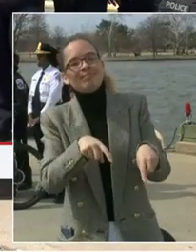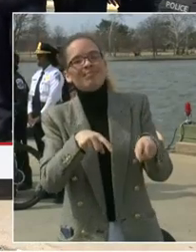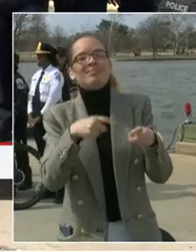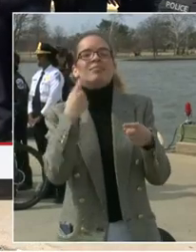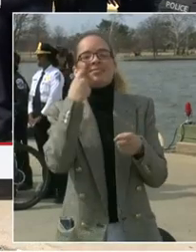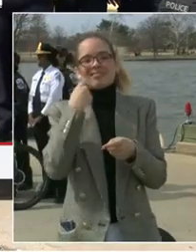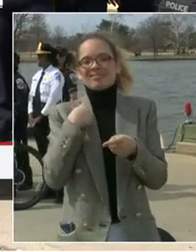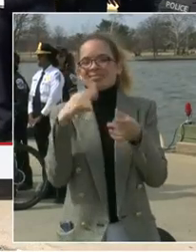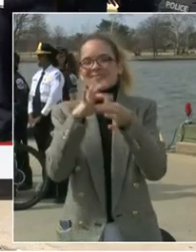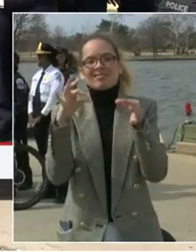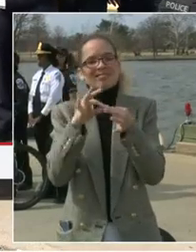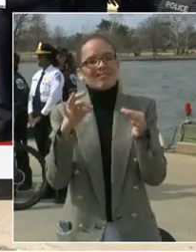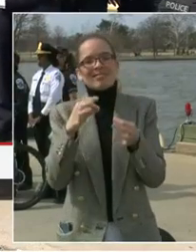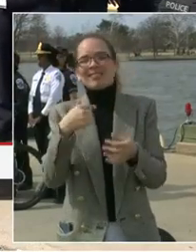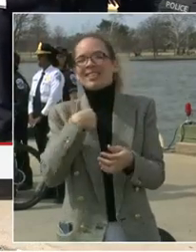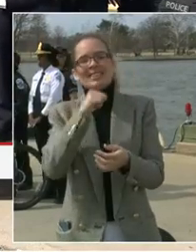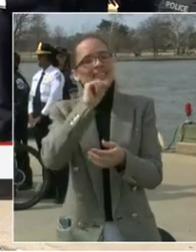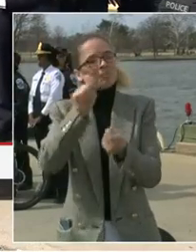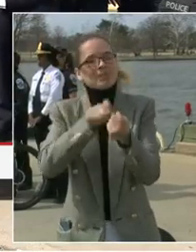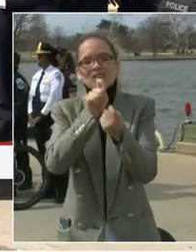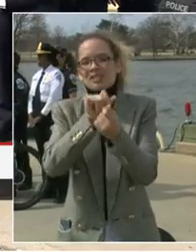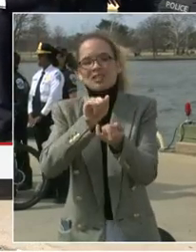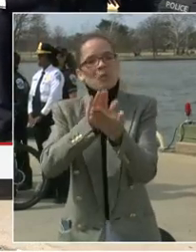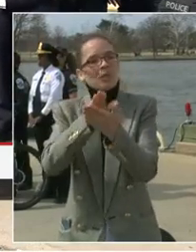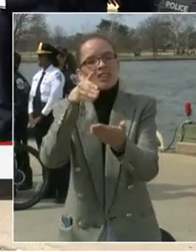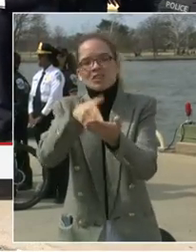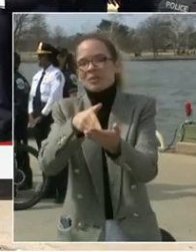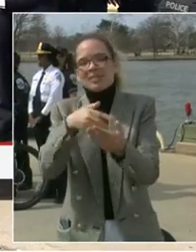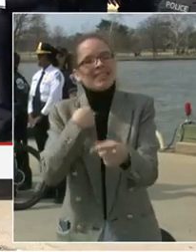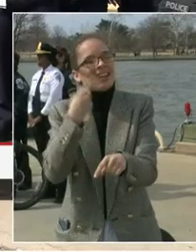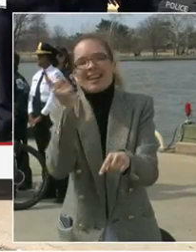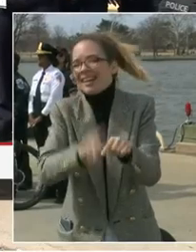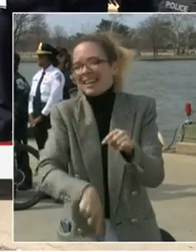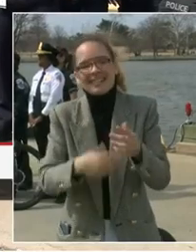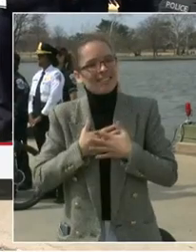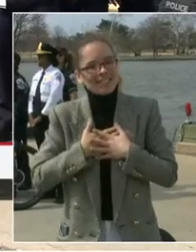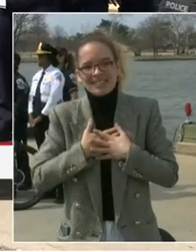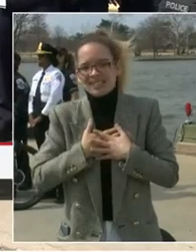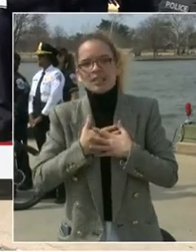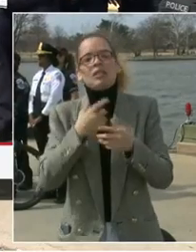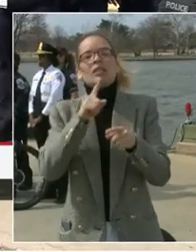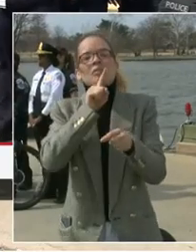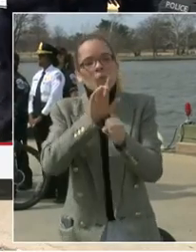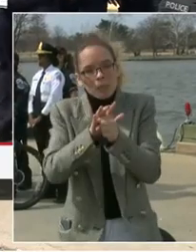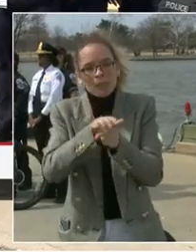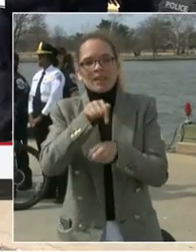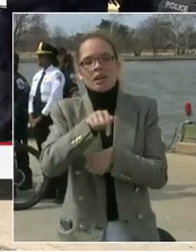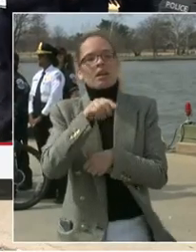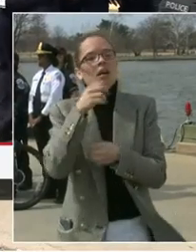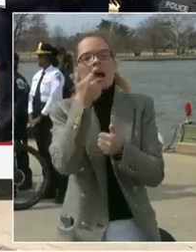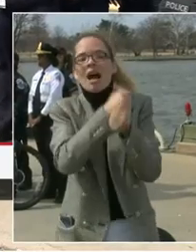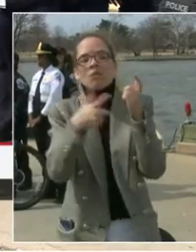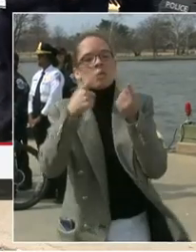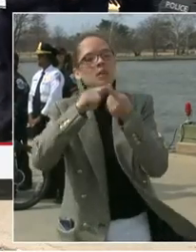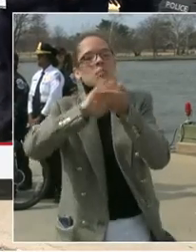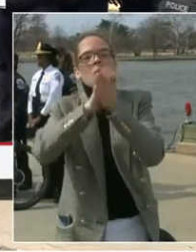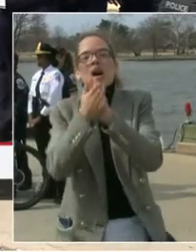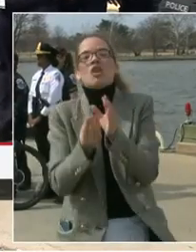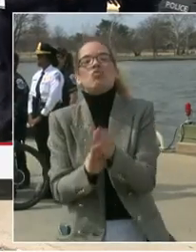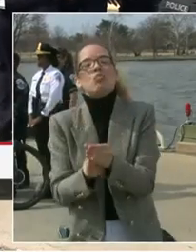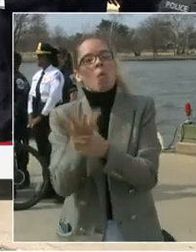to address any specifics about the lawsuit. We are, of course, committed to a department where everyone can thrive.